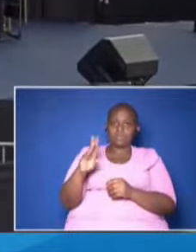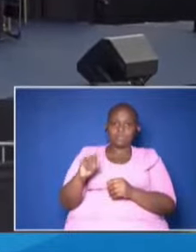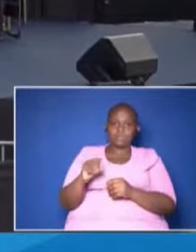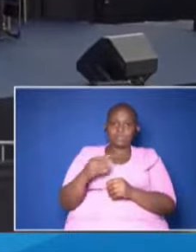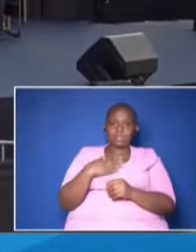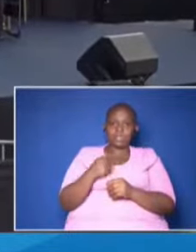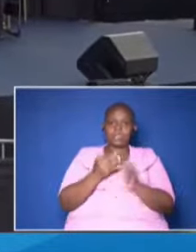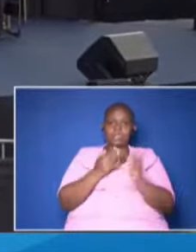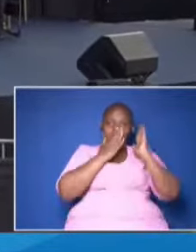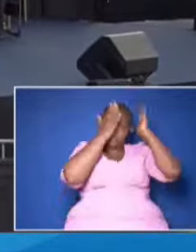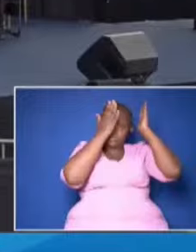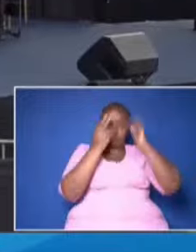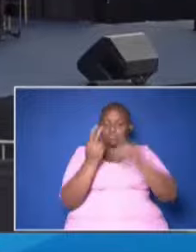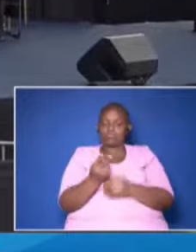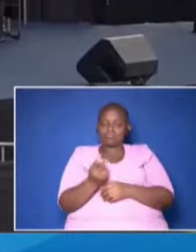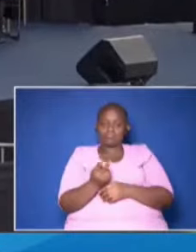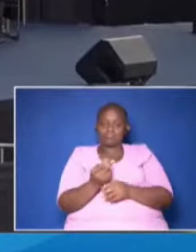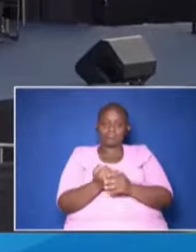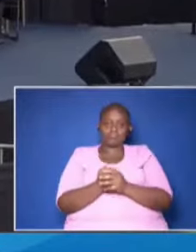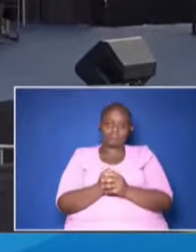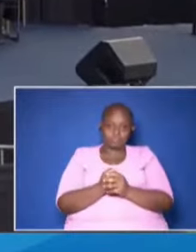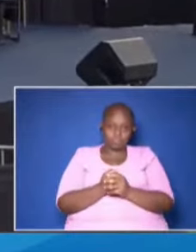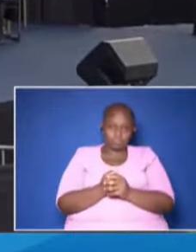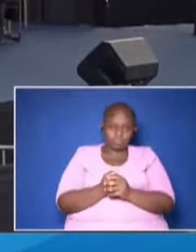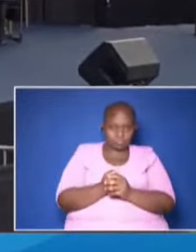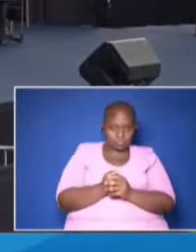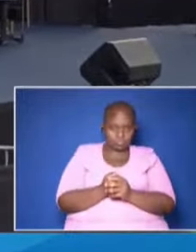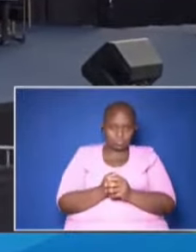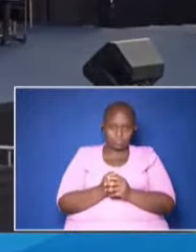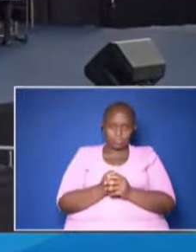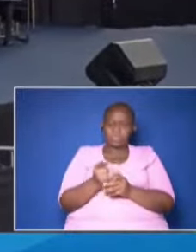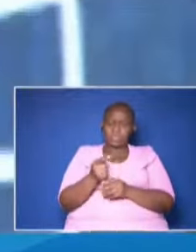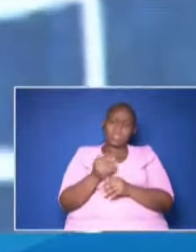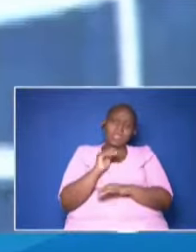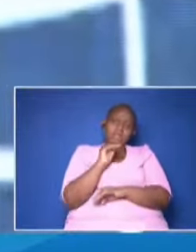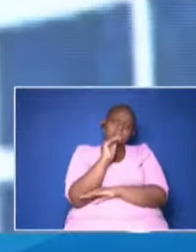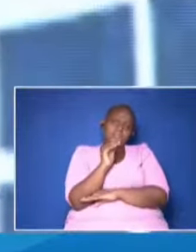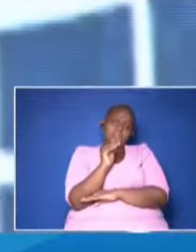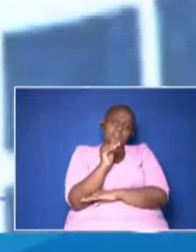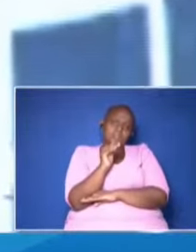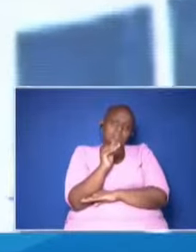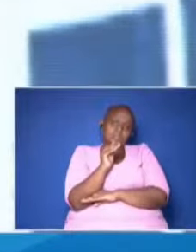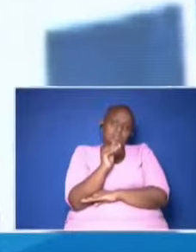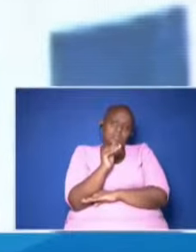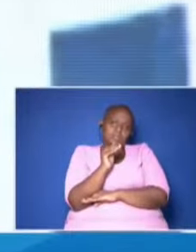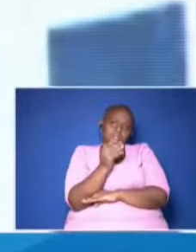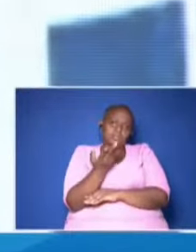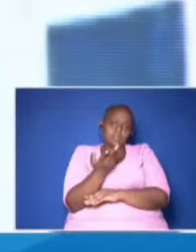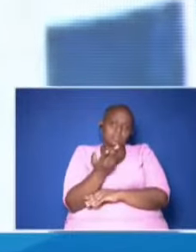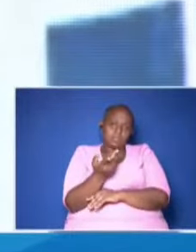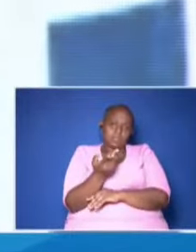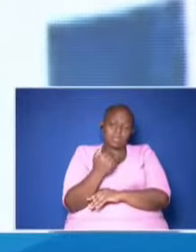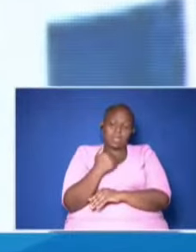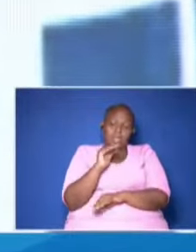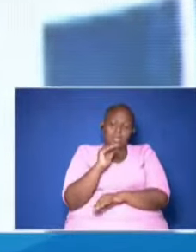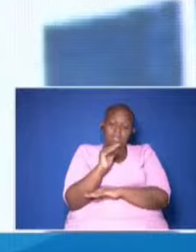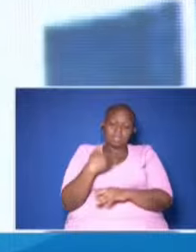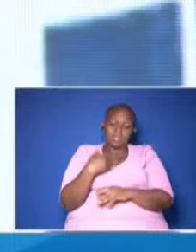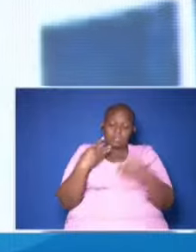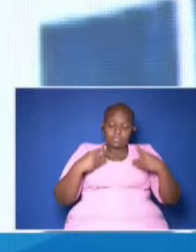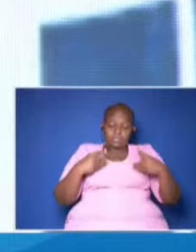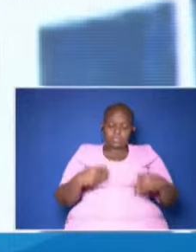Archbishop please come requested that I wear my white